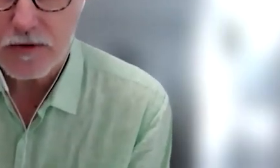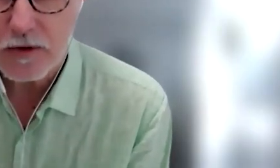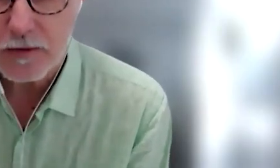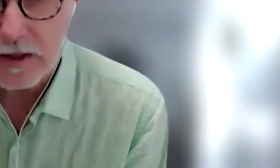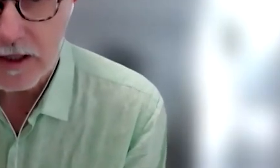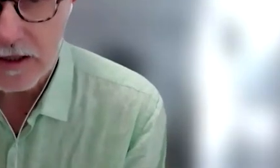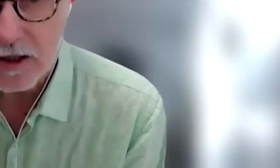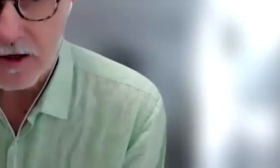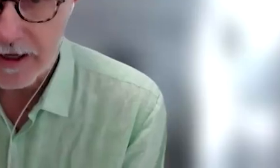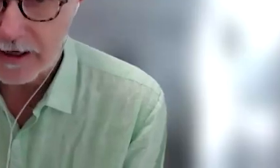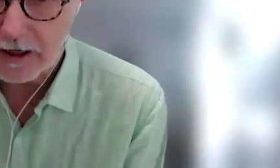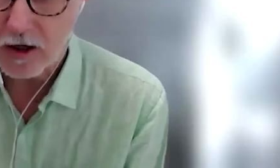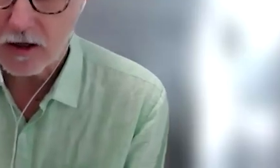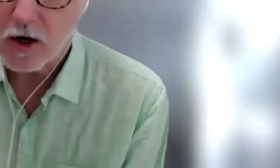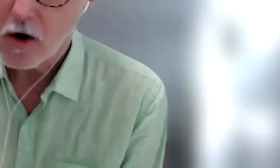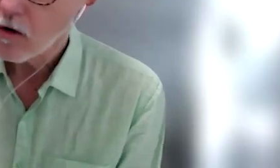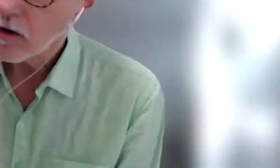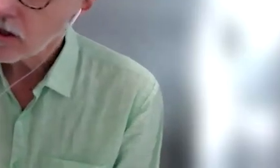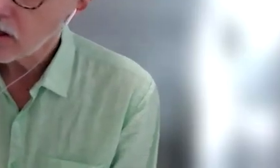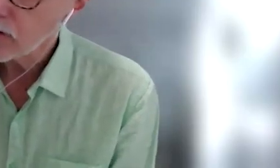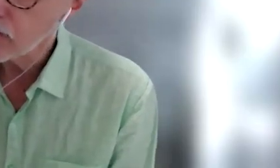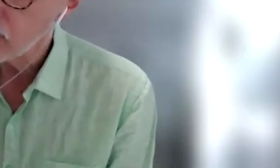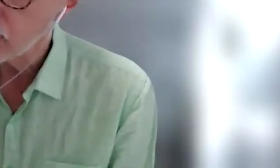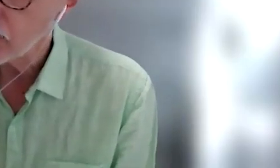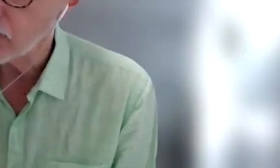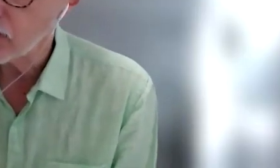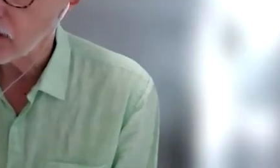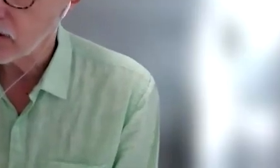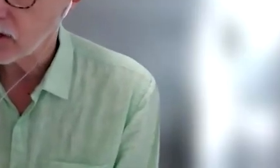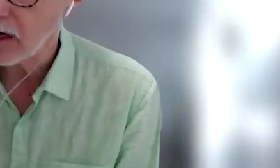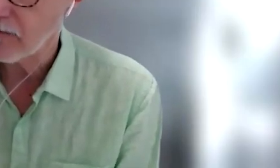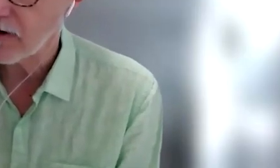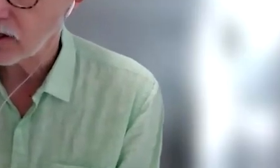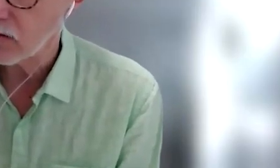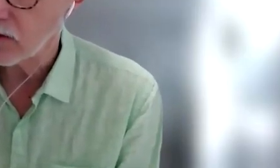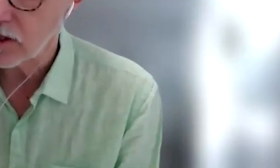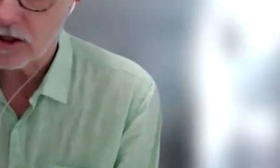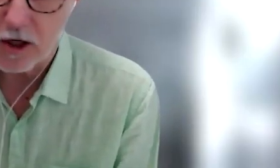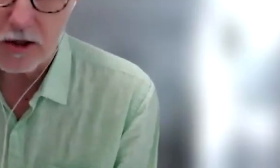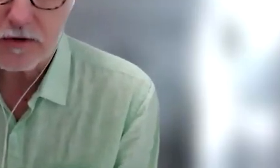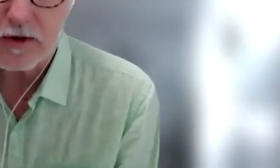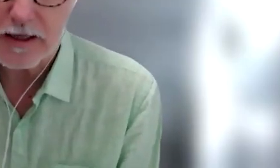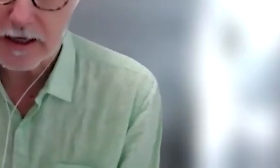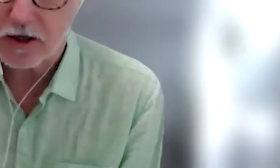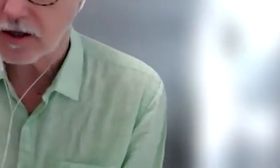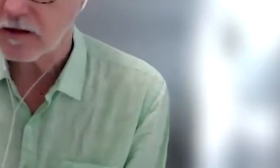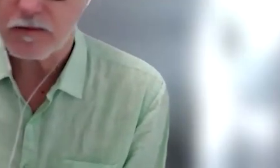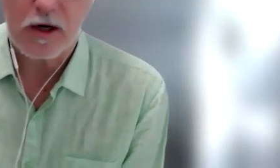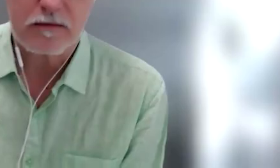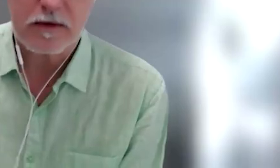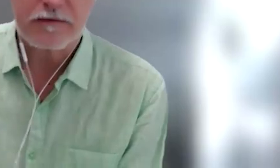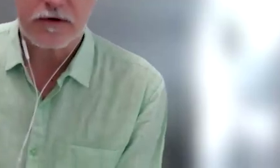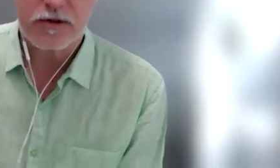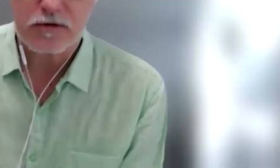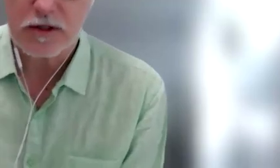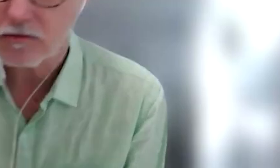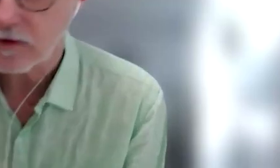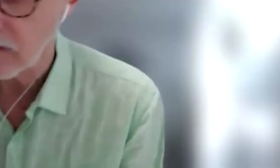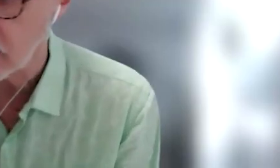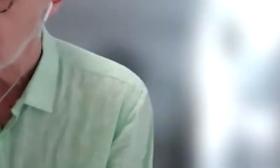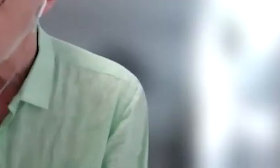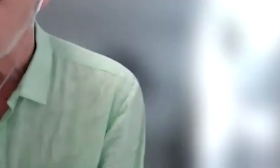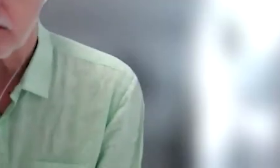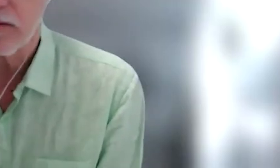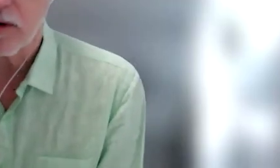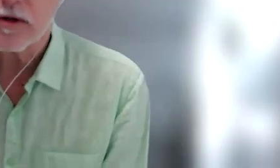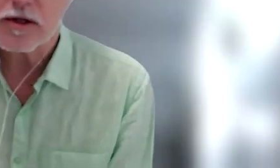box that pops up when you click on that icon. Or you can also do it through the chat function, which is also an icon at the bottom of your screen. So